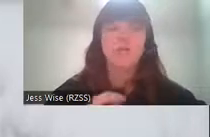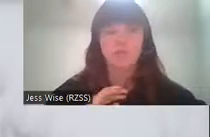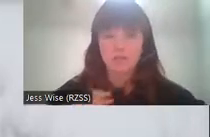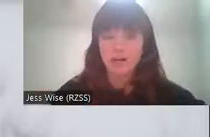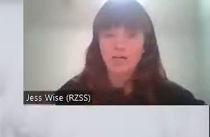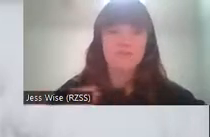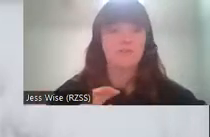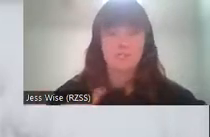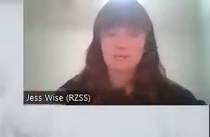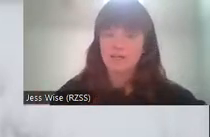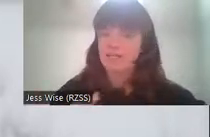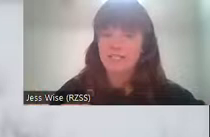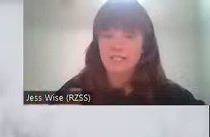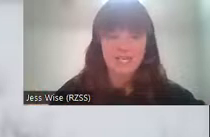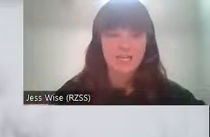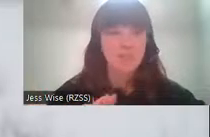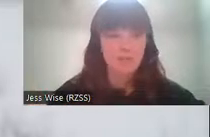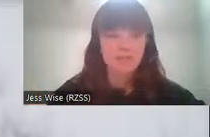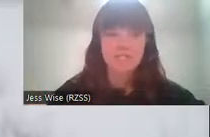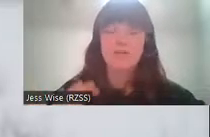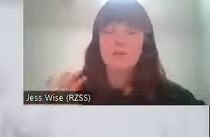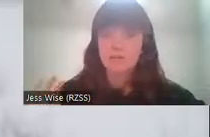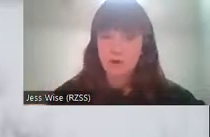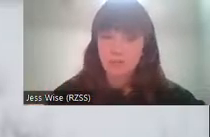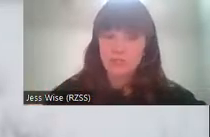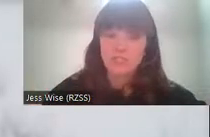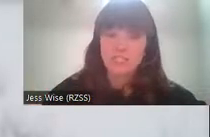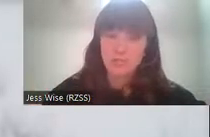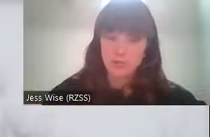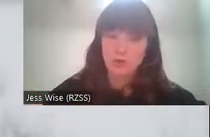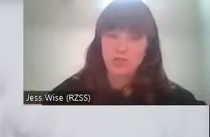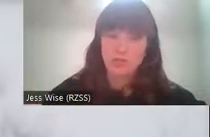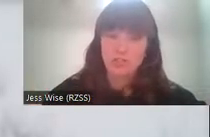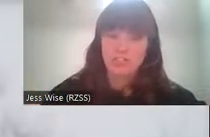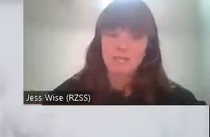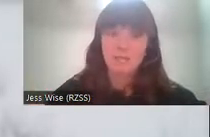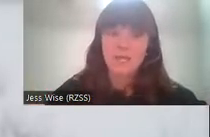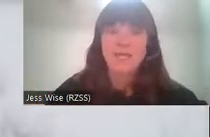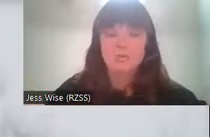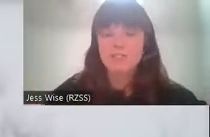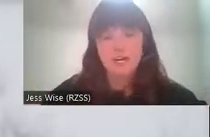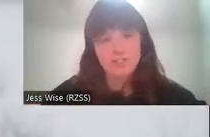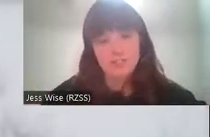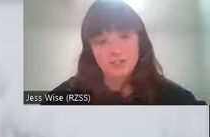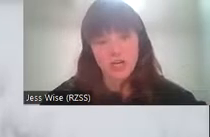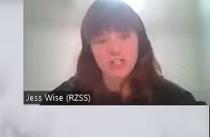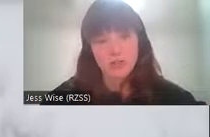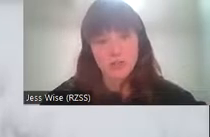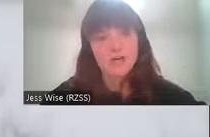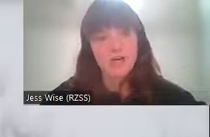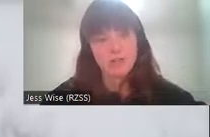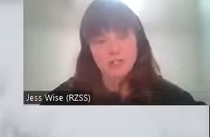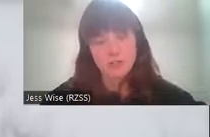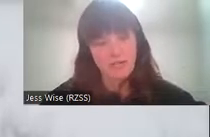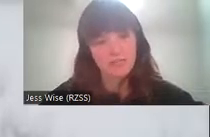volunteers, regardless of experience, age, ability, the opportunity to join our community. It wasn't enough just to try and